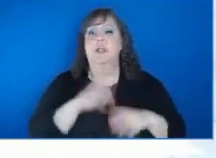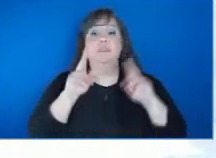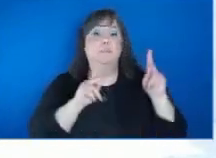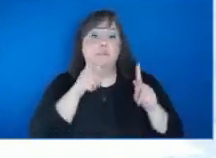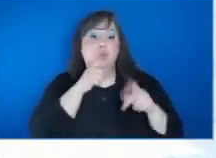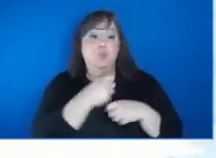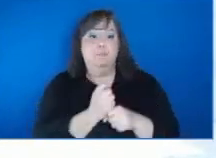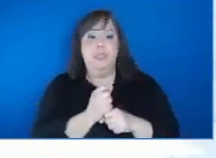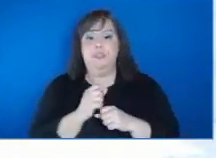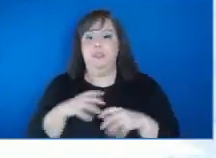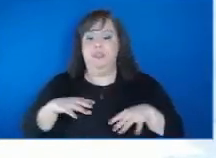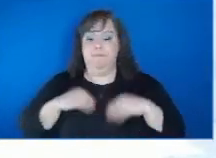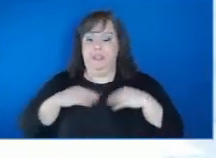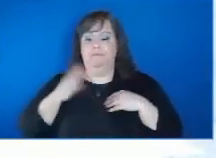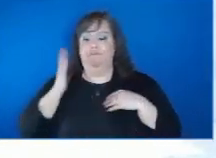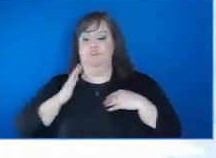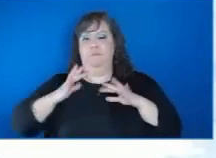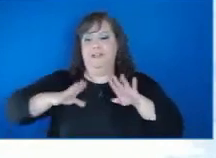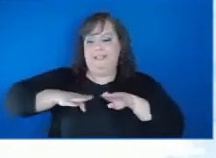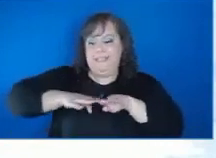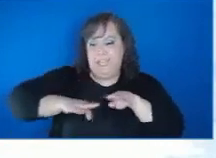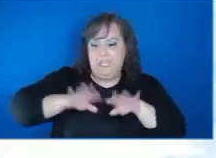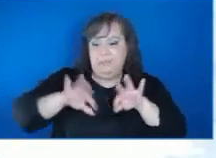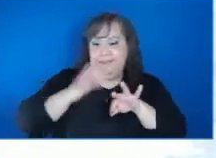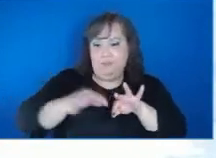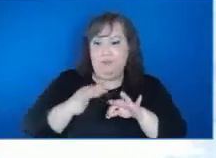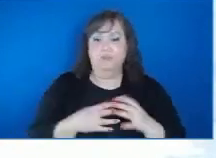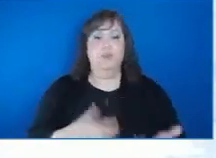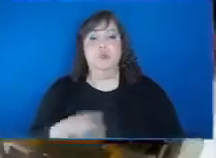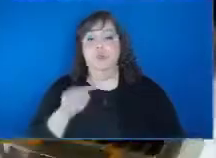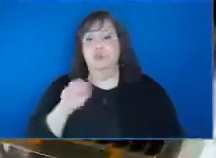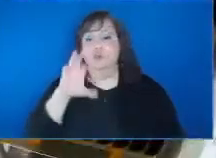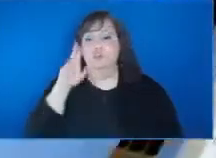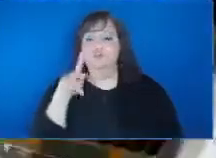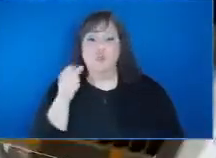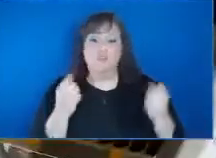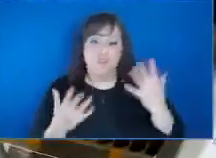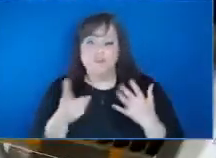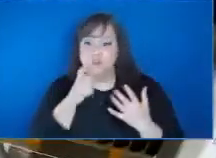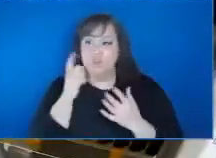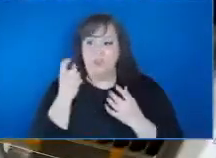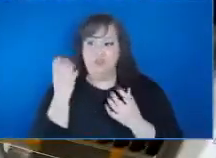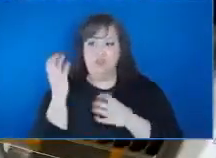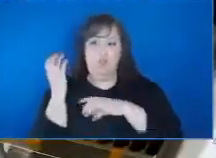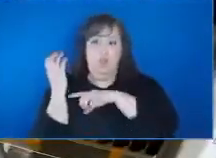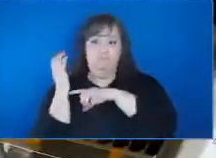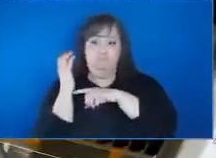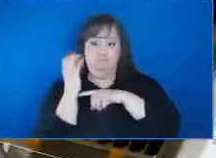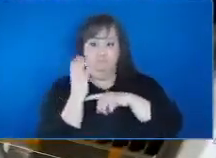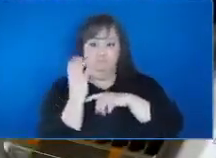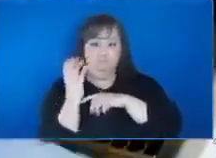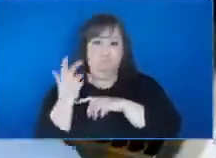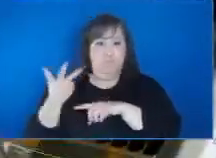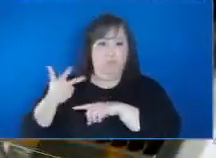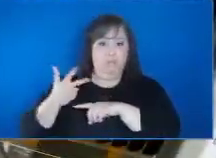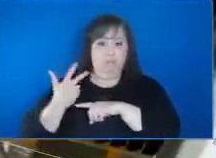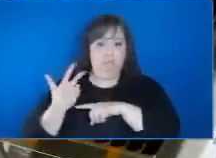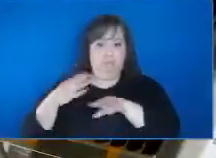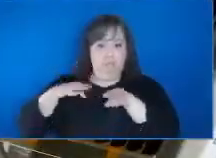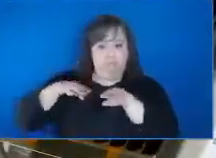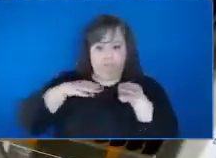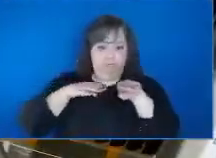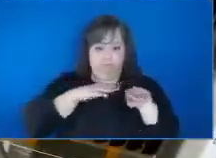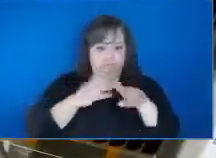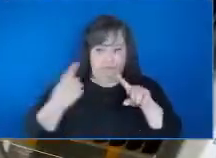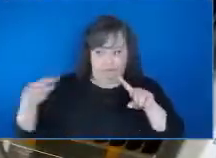our seamstresses. We have our truck drivers who have to drive this spacecraft across the country. Like there's a lot of people. And